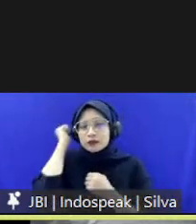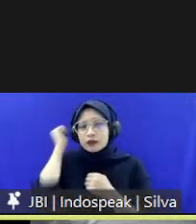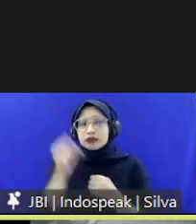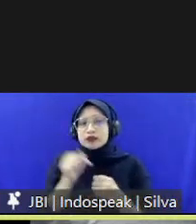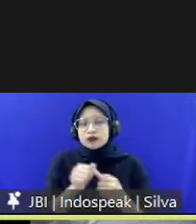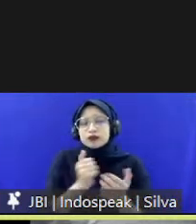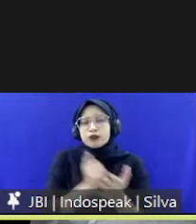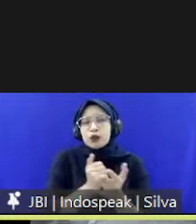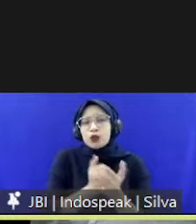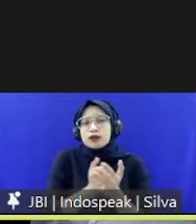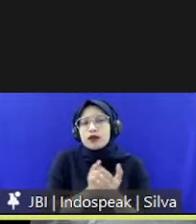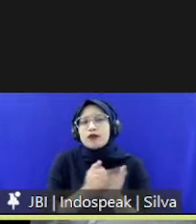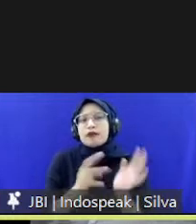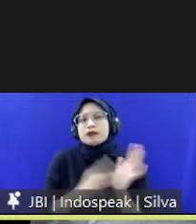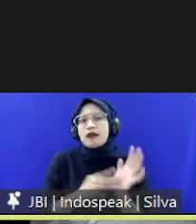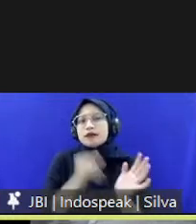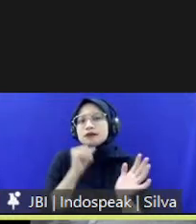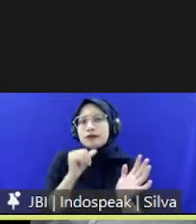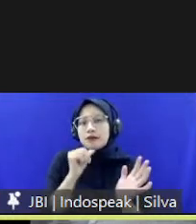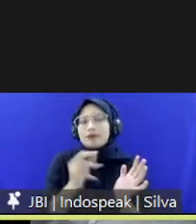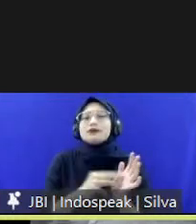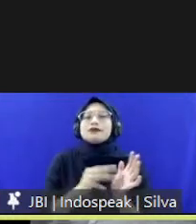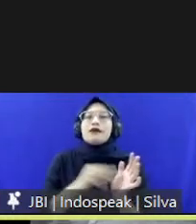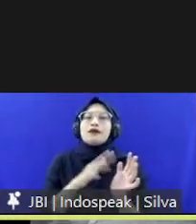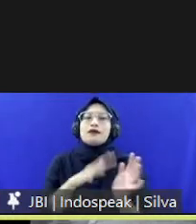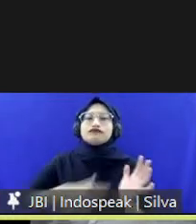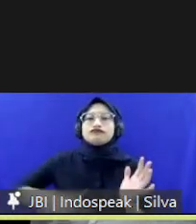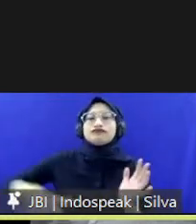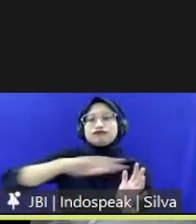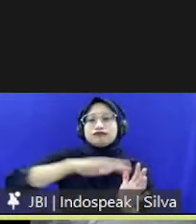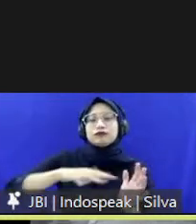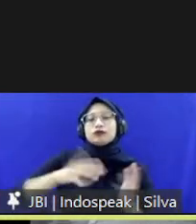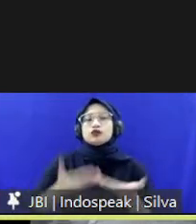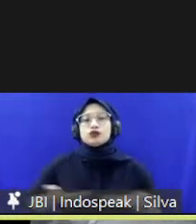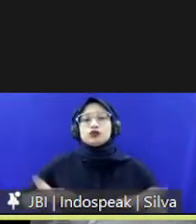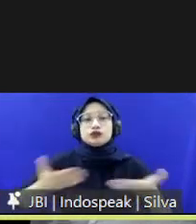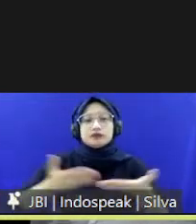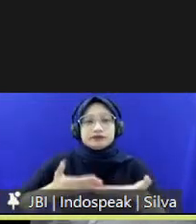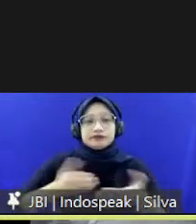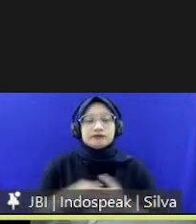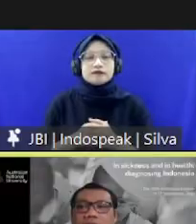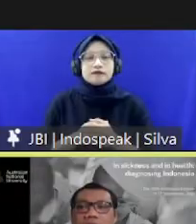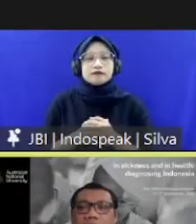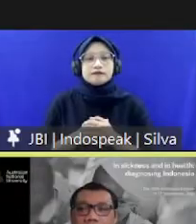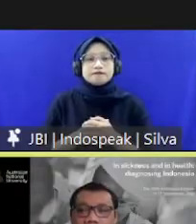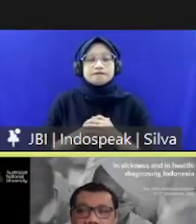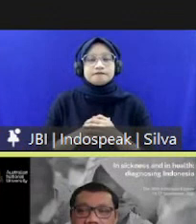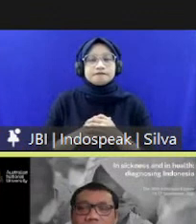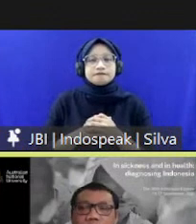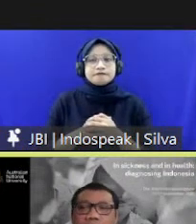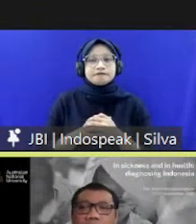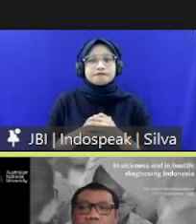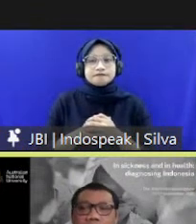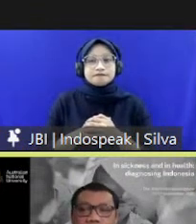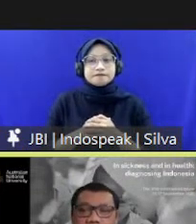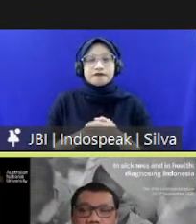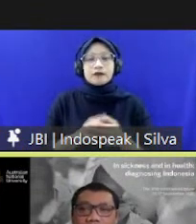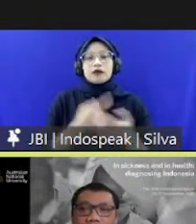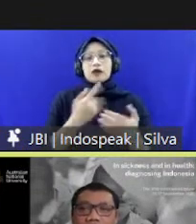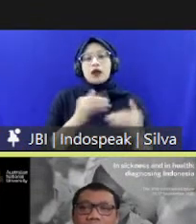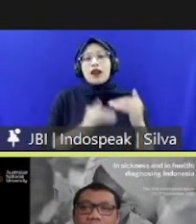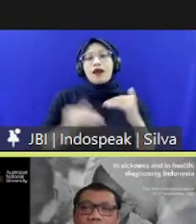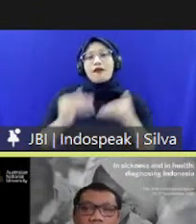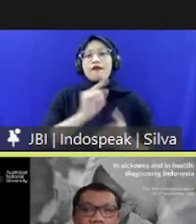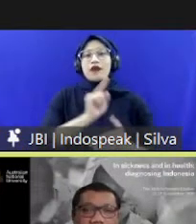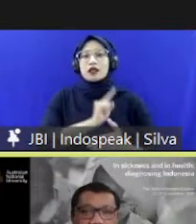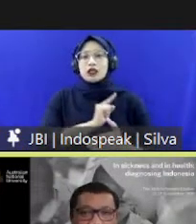society. And the good news is that at the observation level, either at the individual level, which is